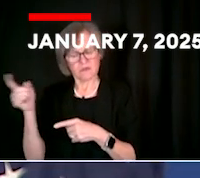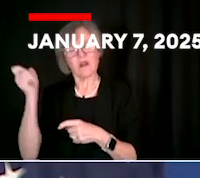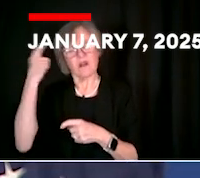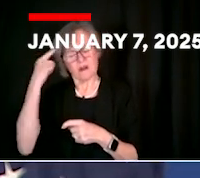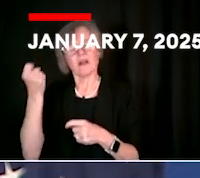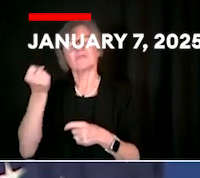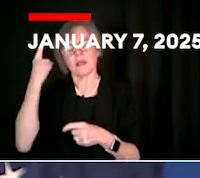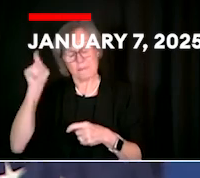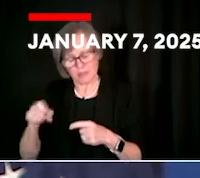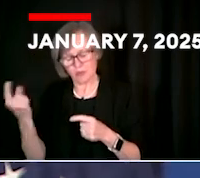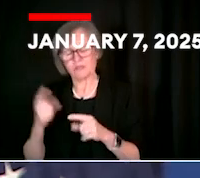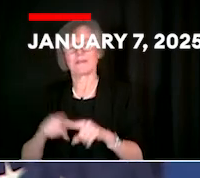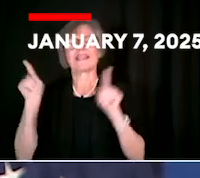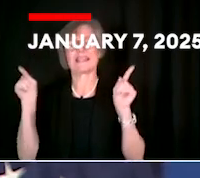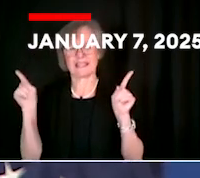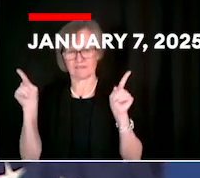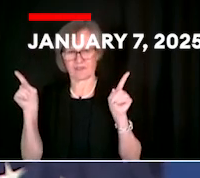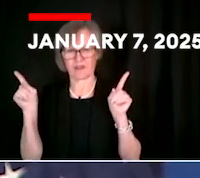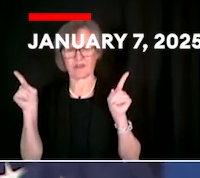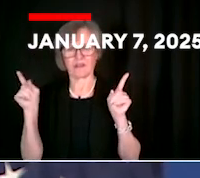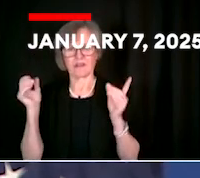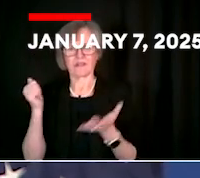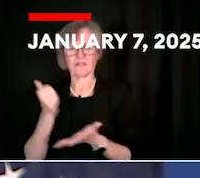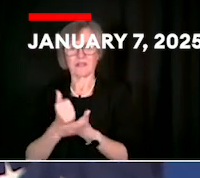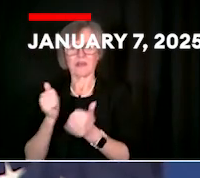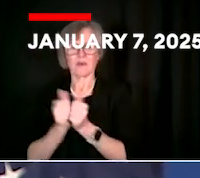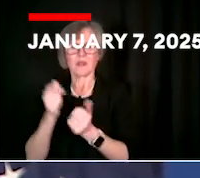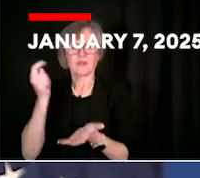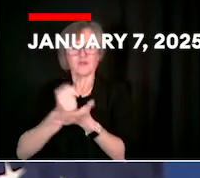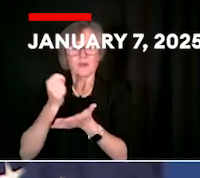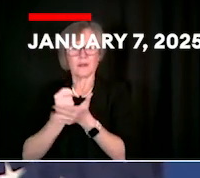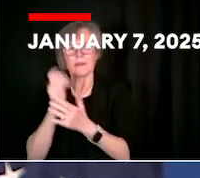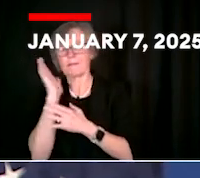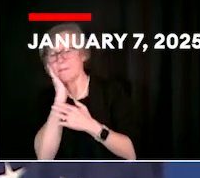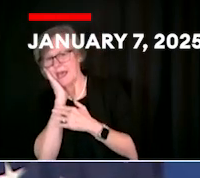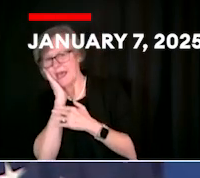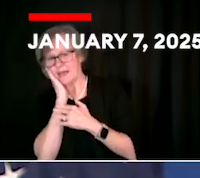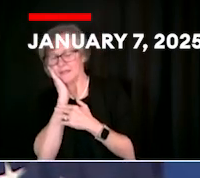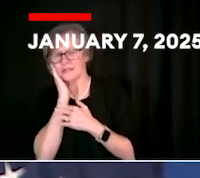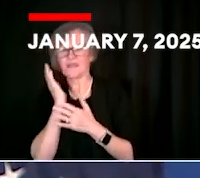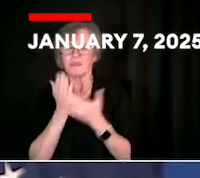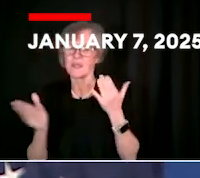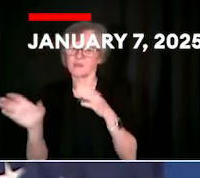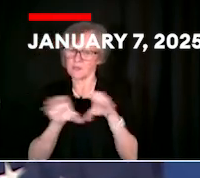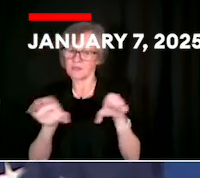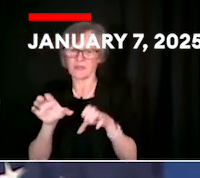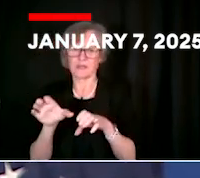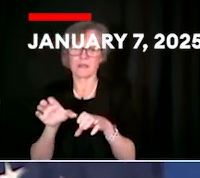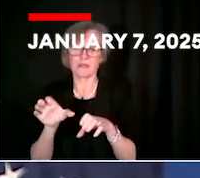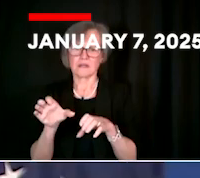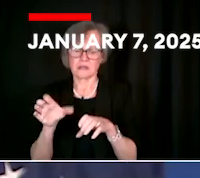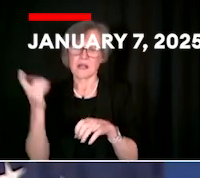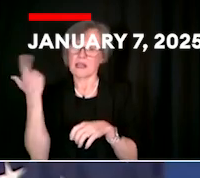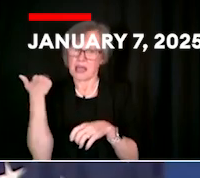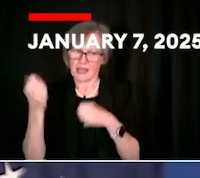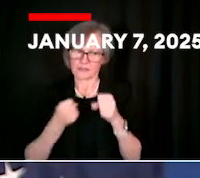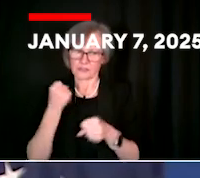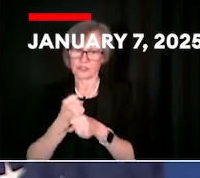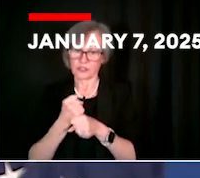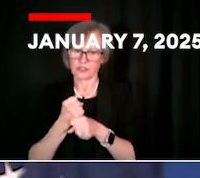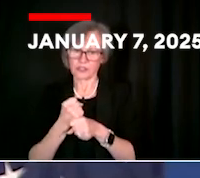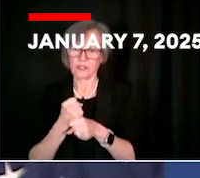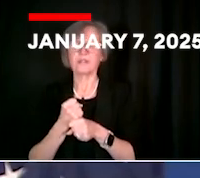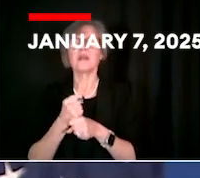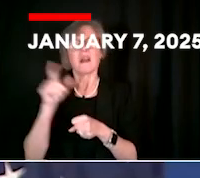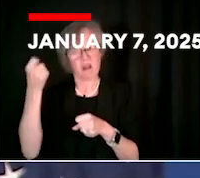something different. She helped with the treatment beds. There were things that we did last year. So she's always